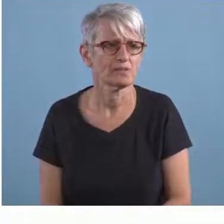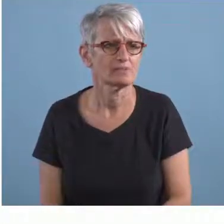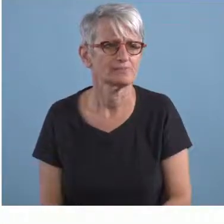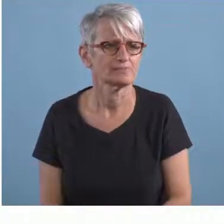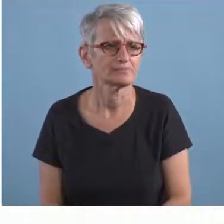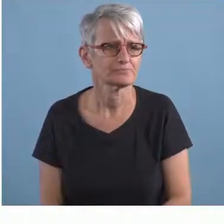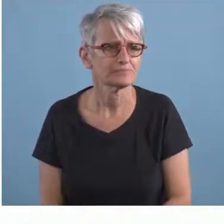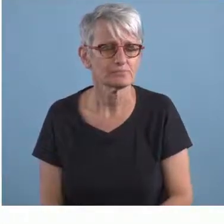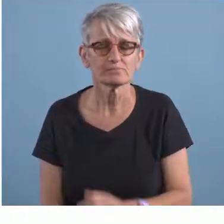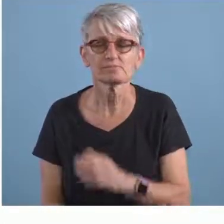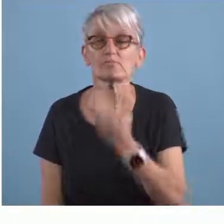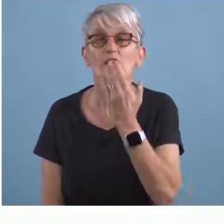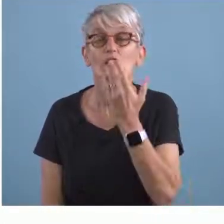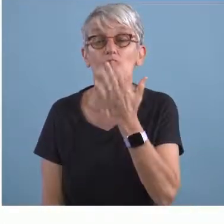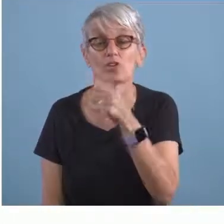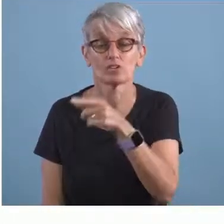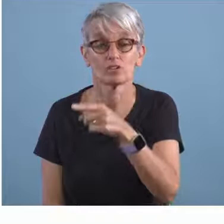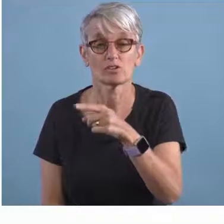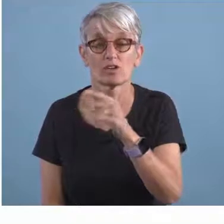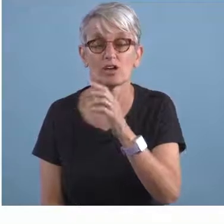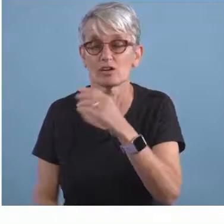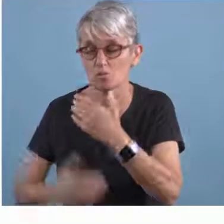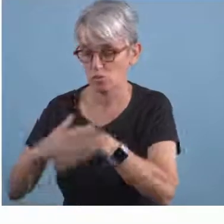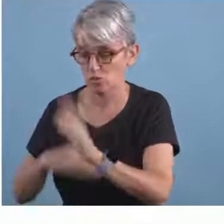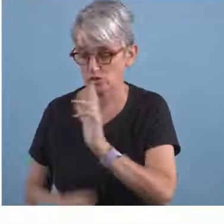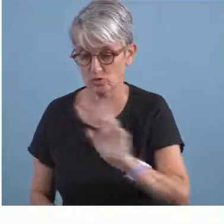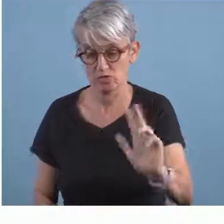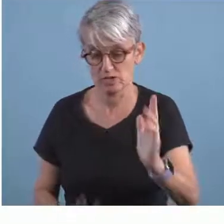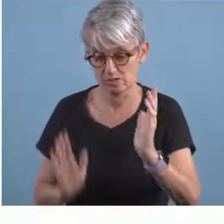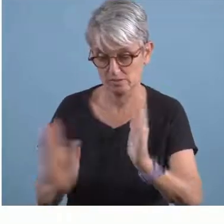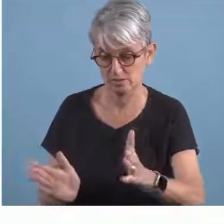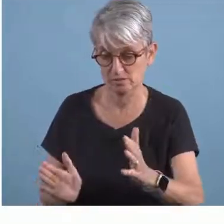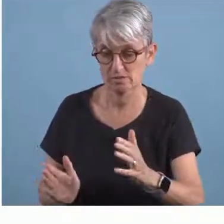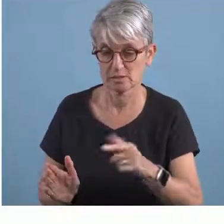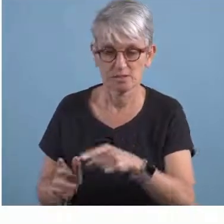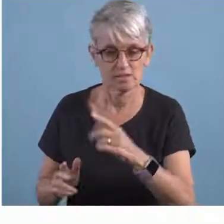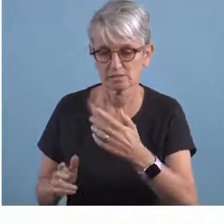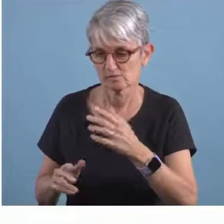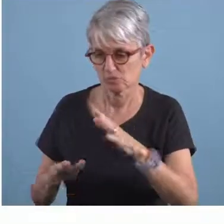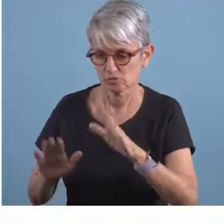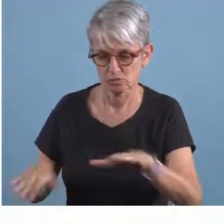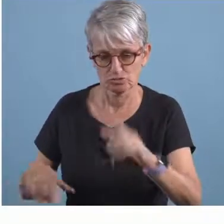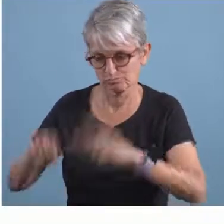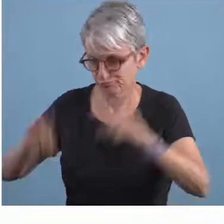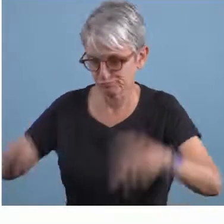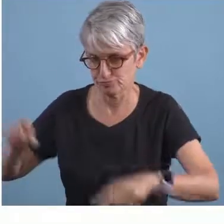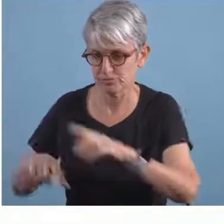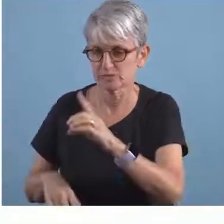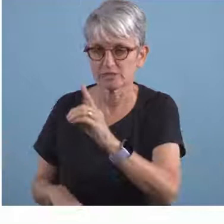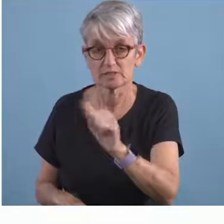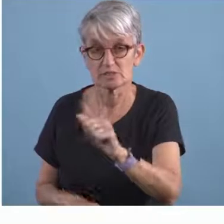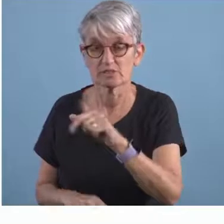In Colorado, with our birth to three population, with kids with all types of disabilities, they got started